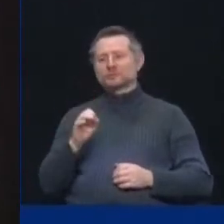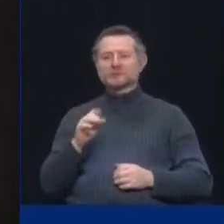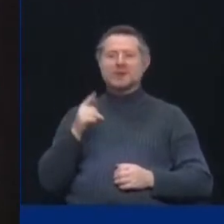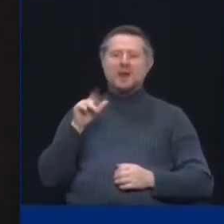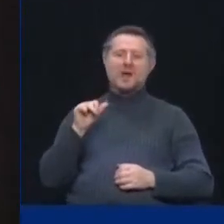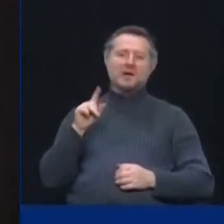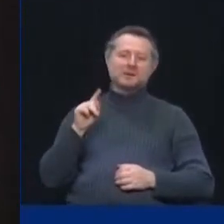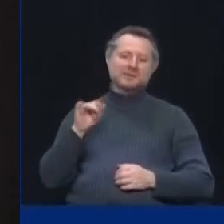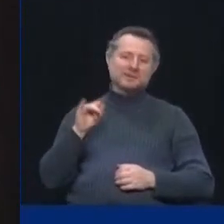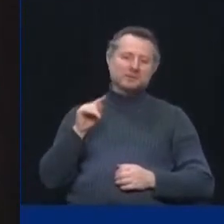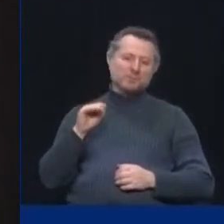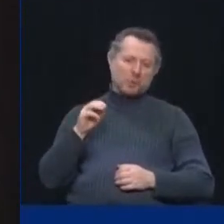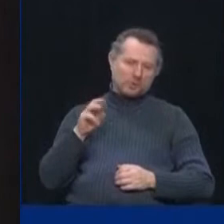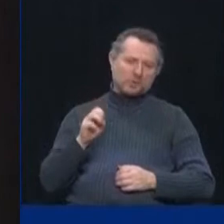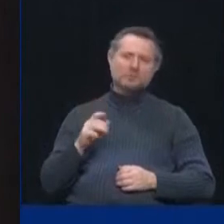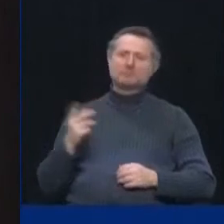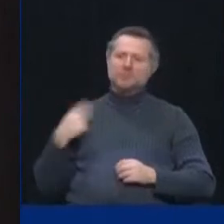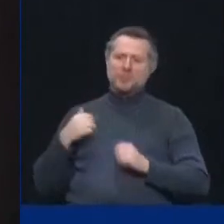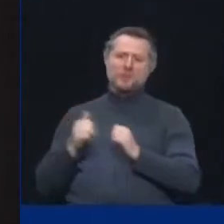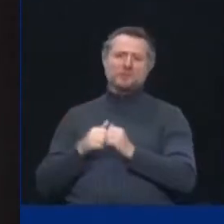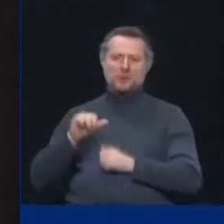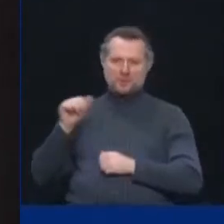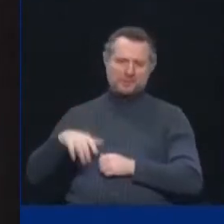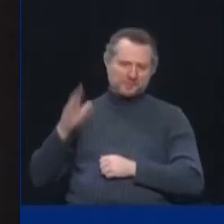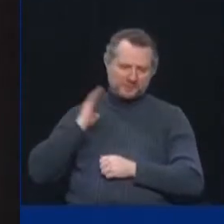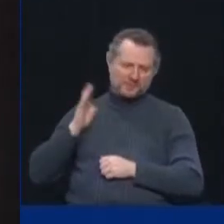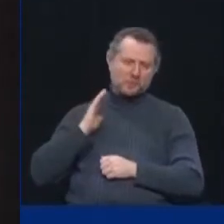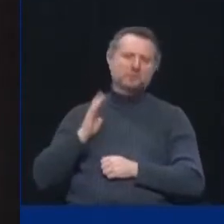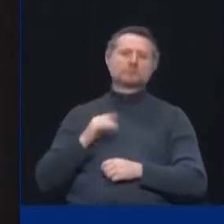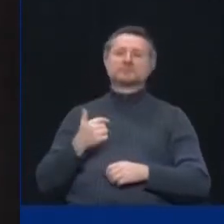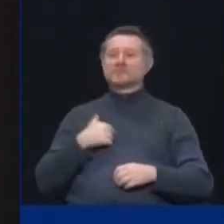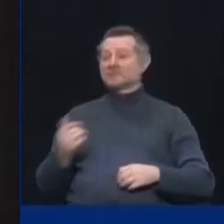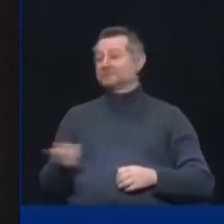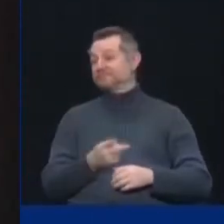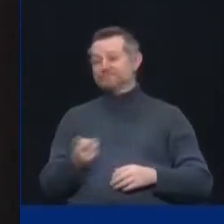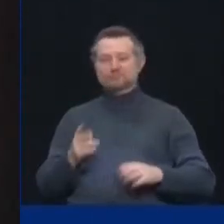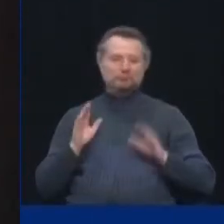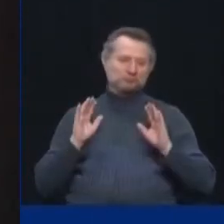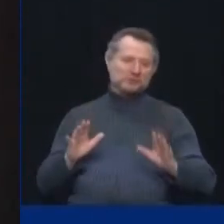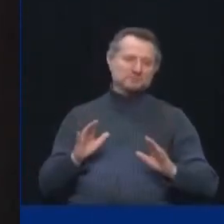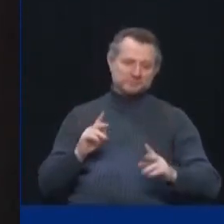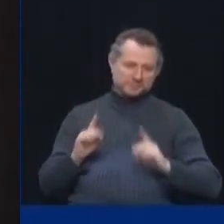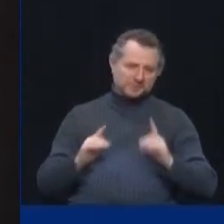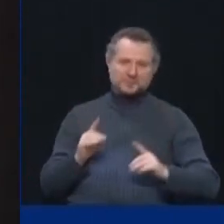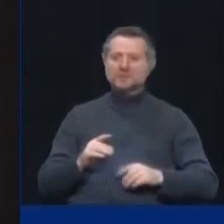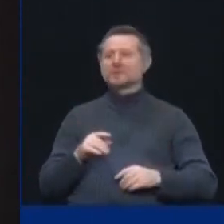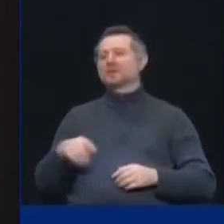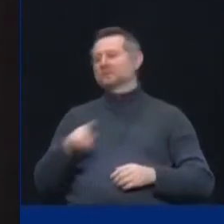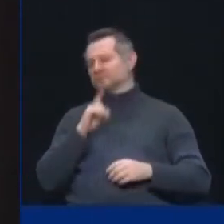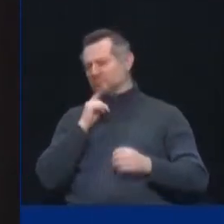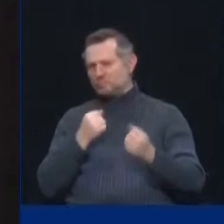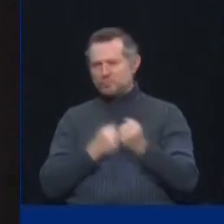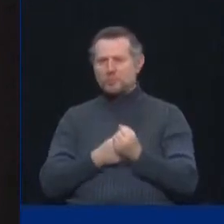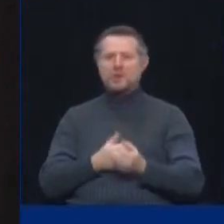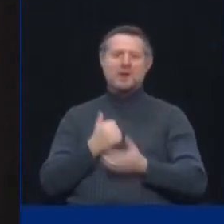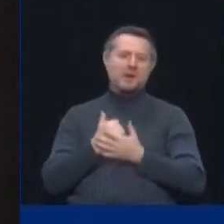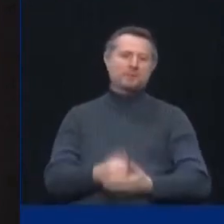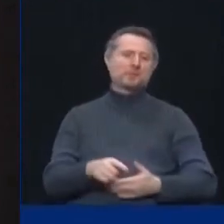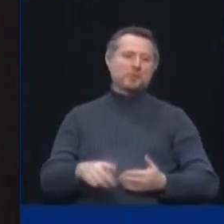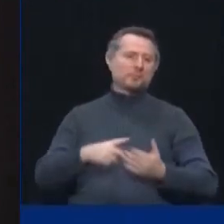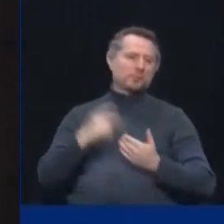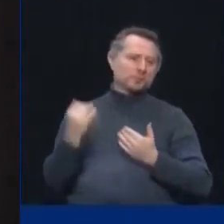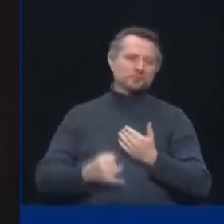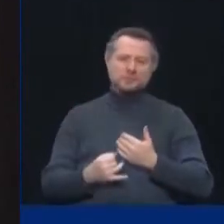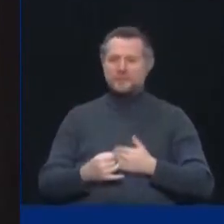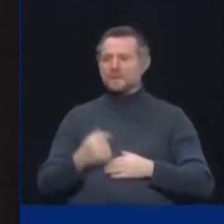Albany. Two terrific people, without which this project is not going to happen, and I thank them. Listen, you